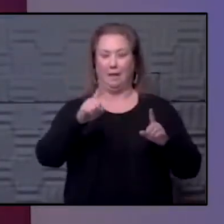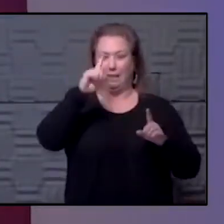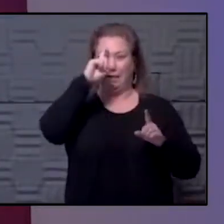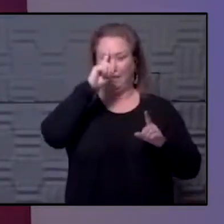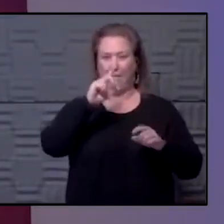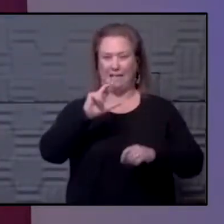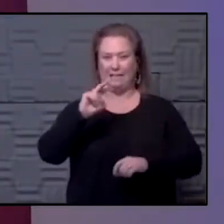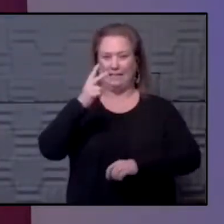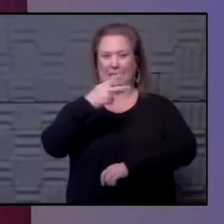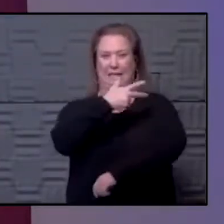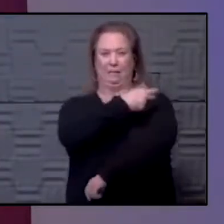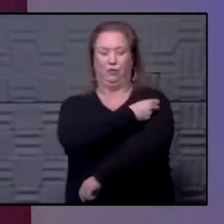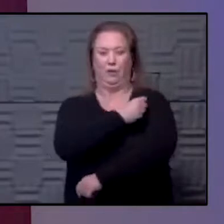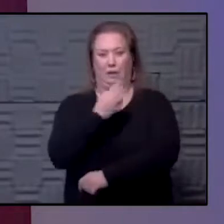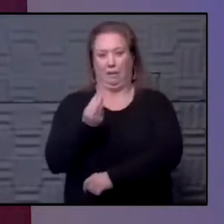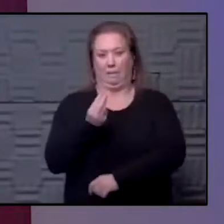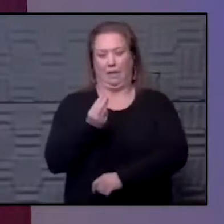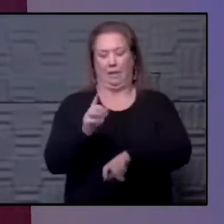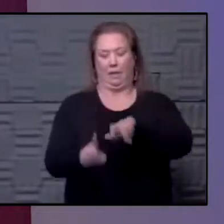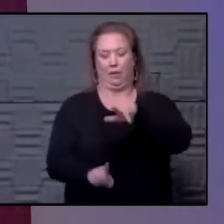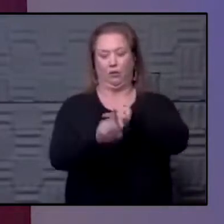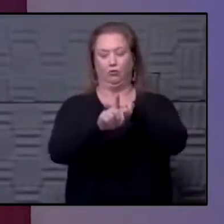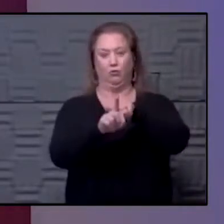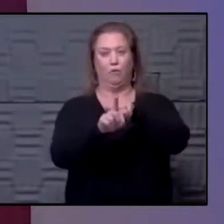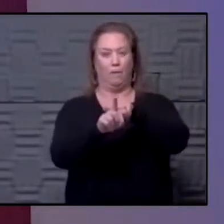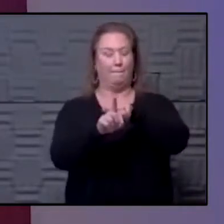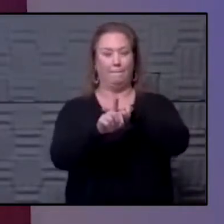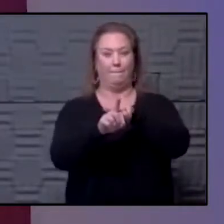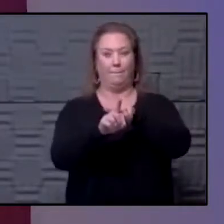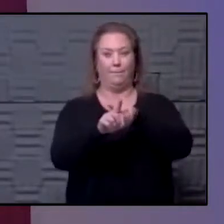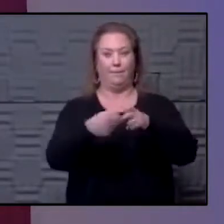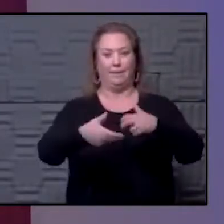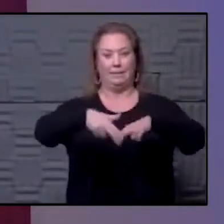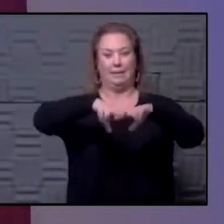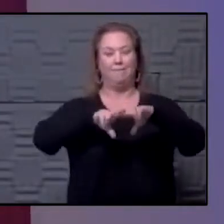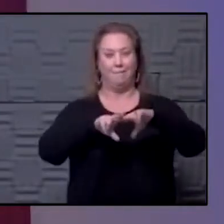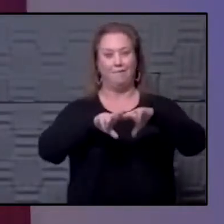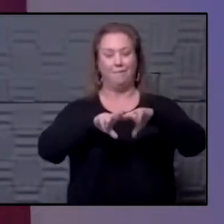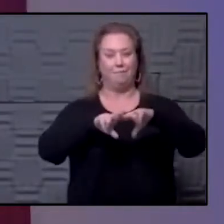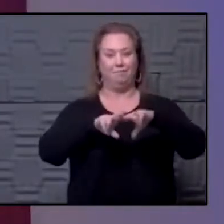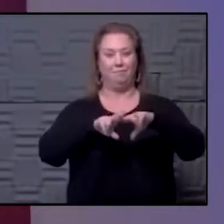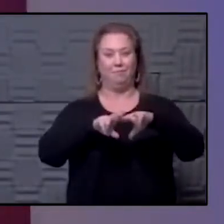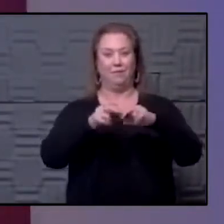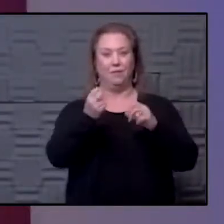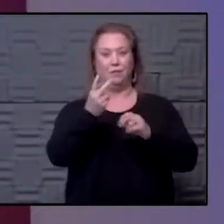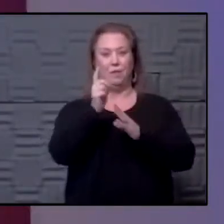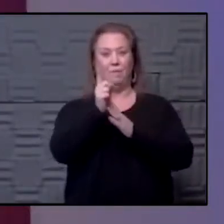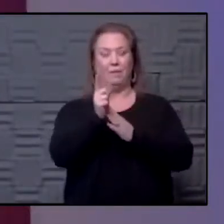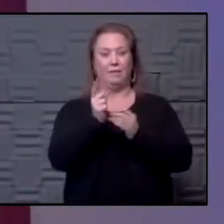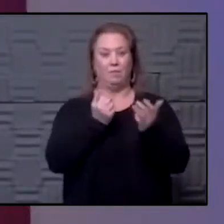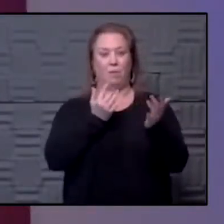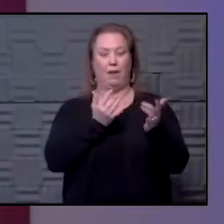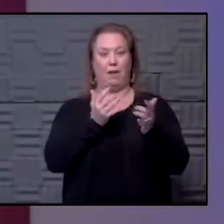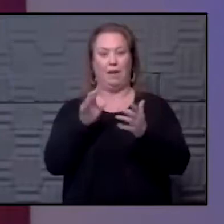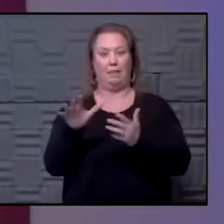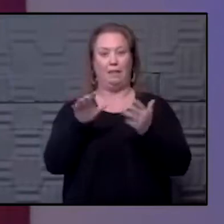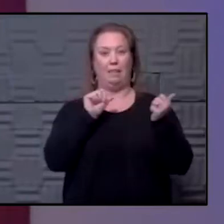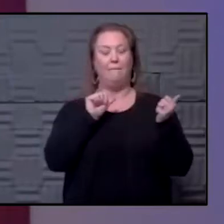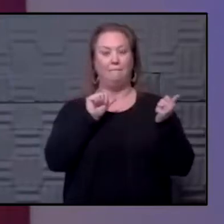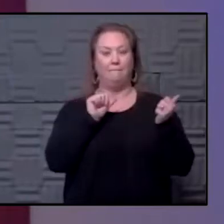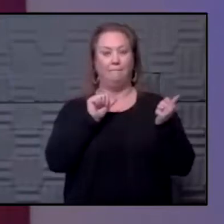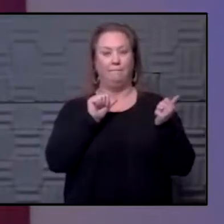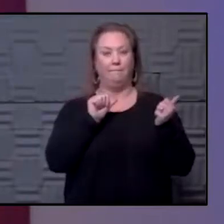I had my second one on Monday, showed up, walked in, sat down, did my 12 minutes of waiting and walked right